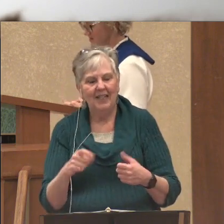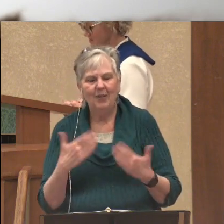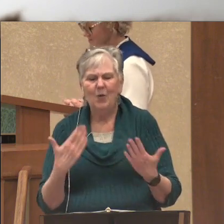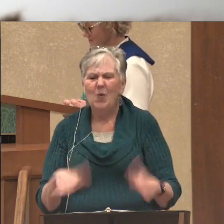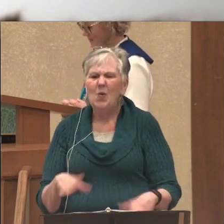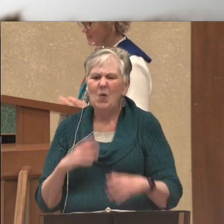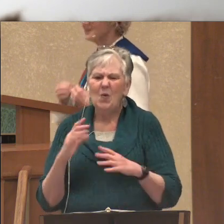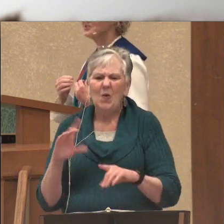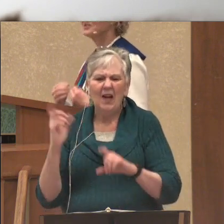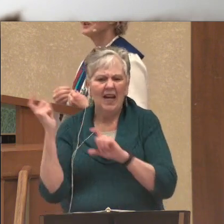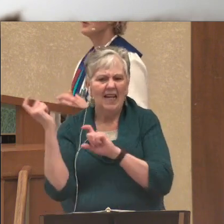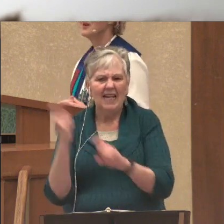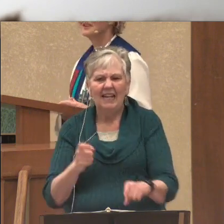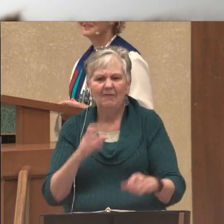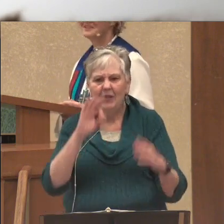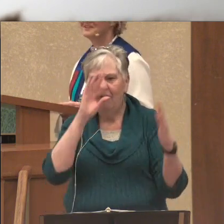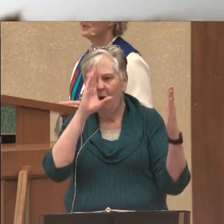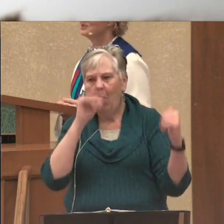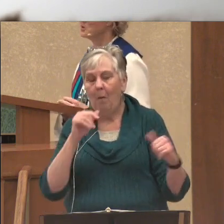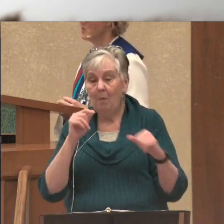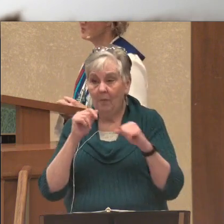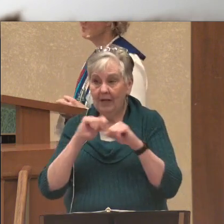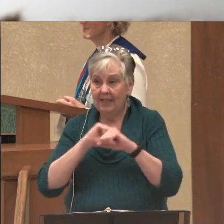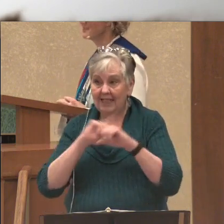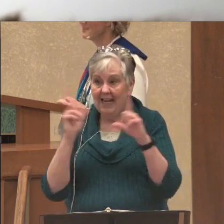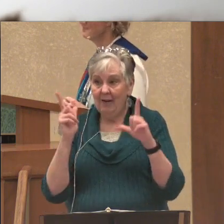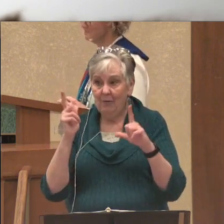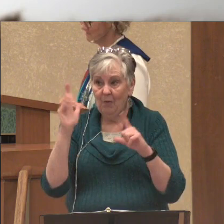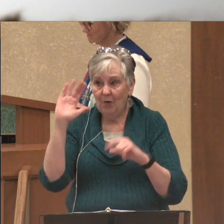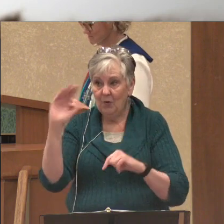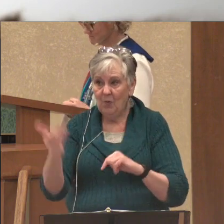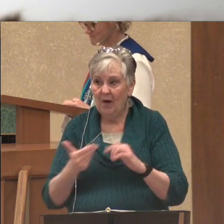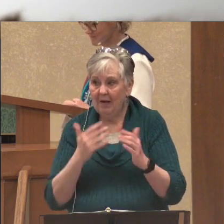hope. Stay awake to welcome it.